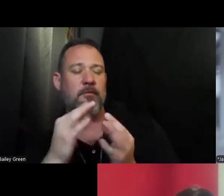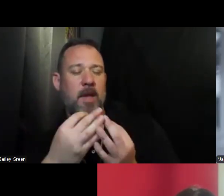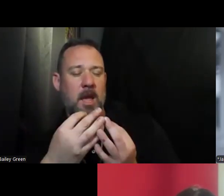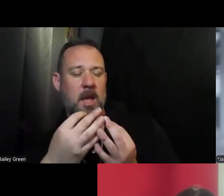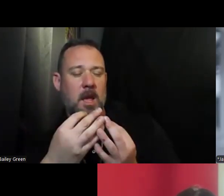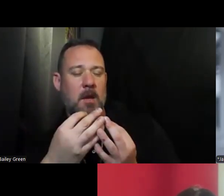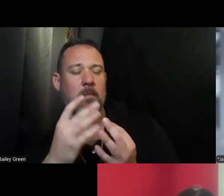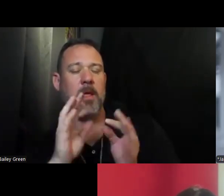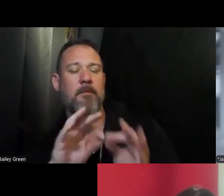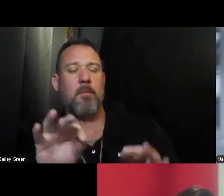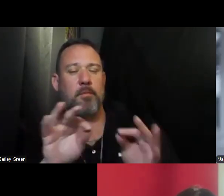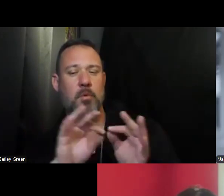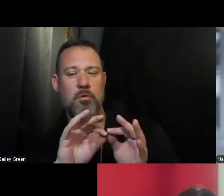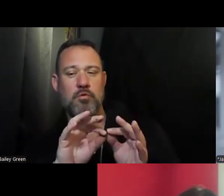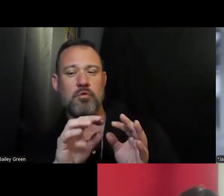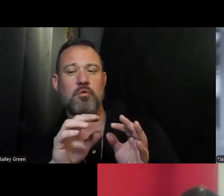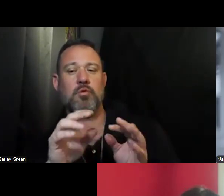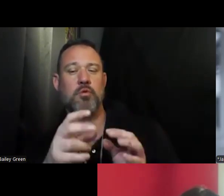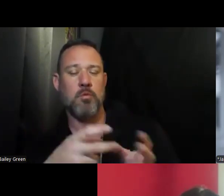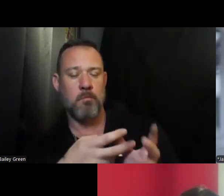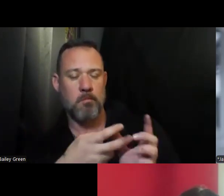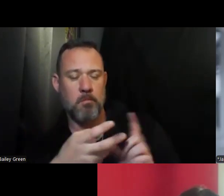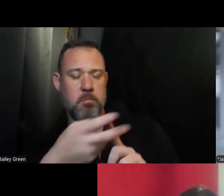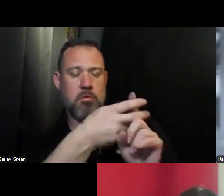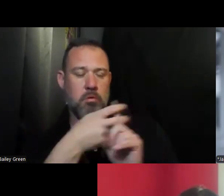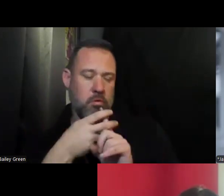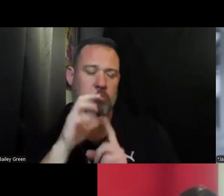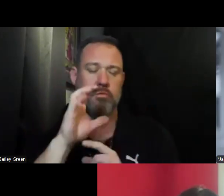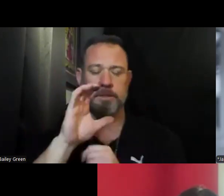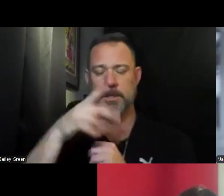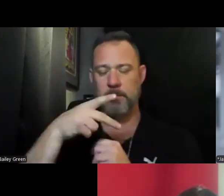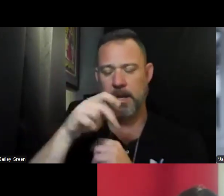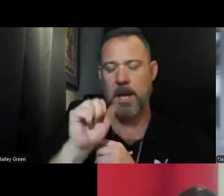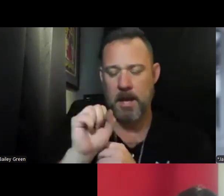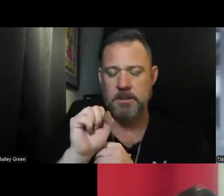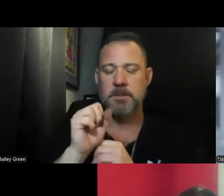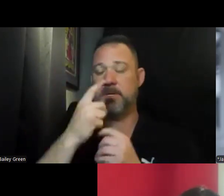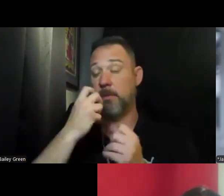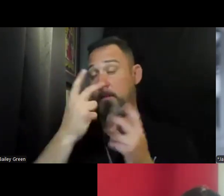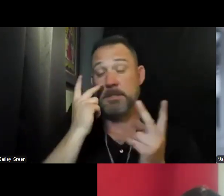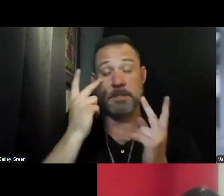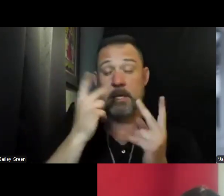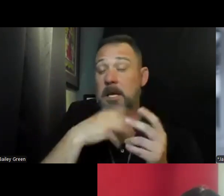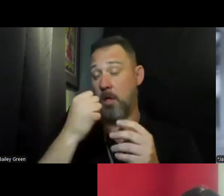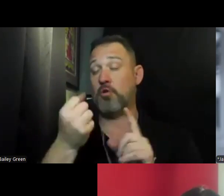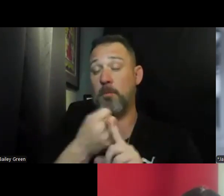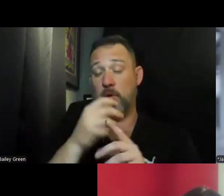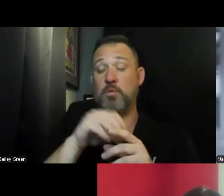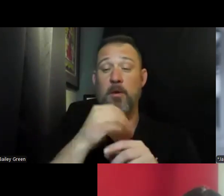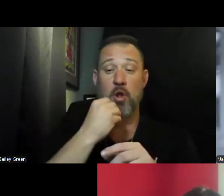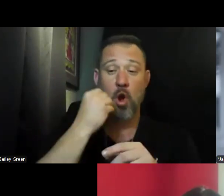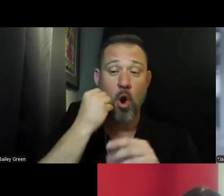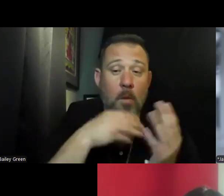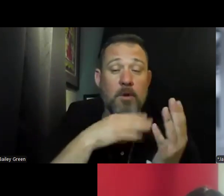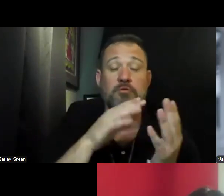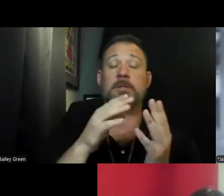it's important to pull CPS in because they may be seeing elder abuse when they're in the home addressing